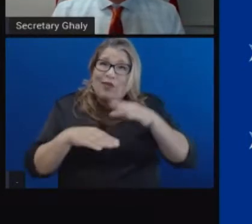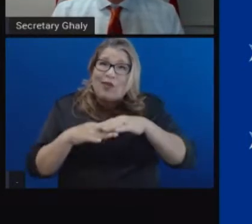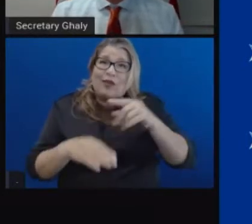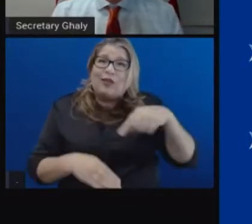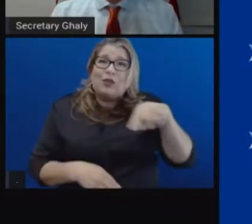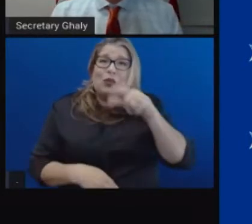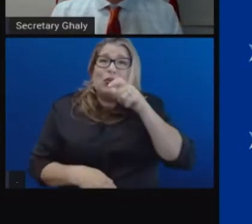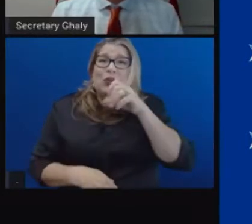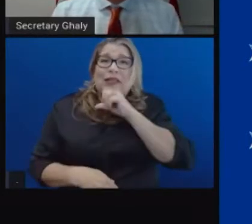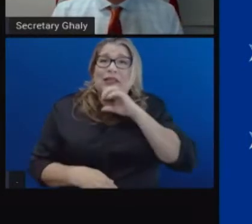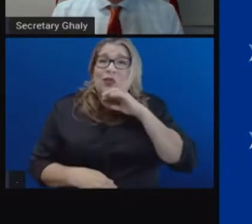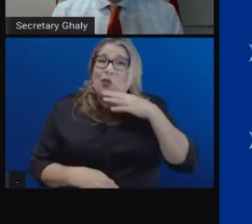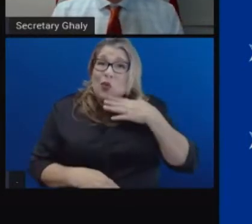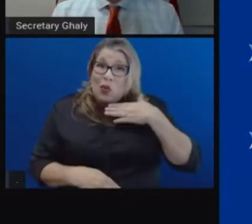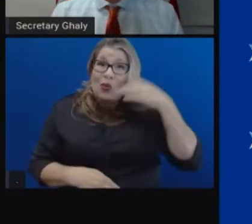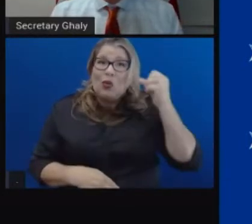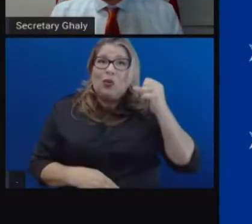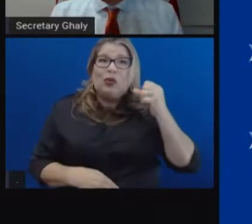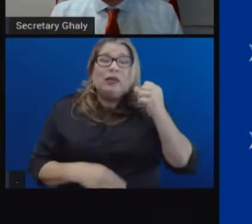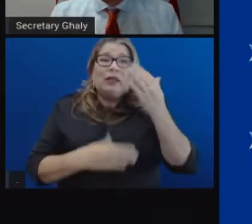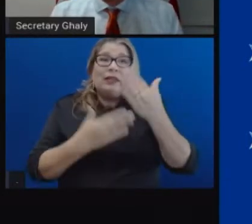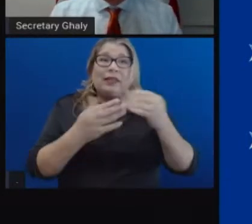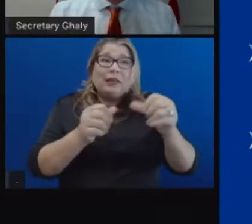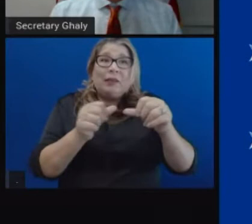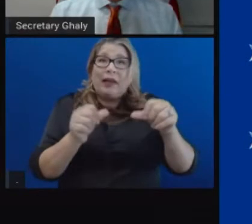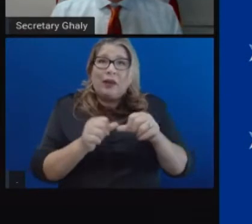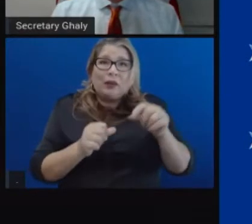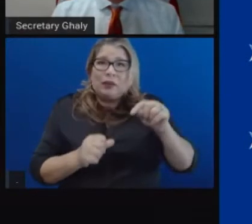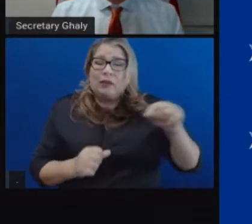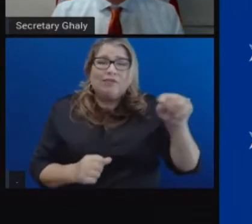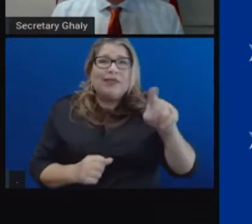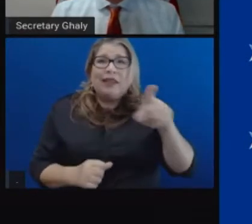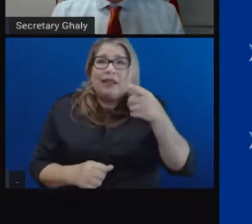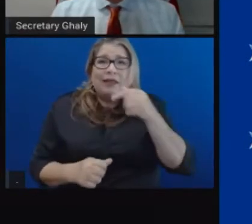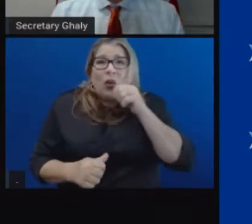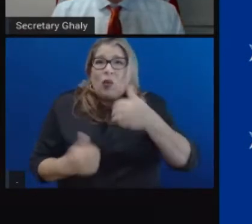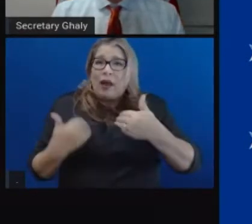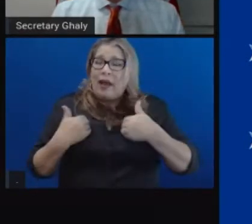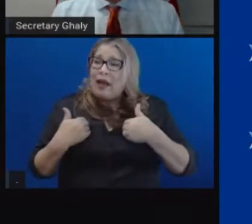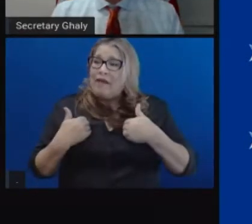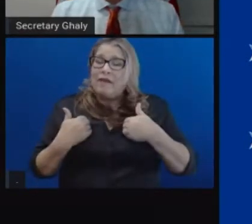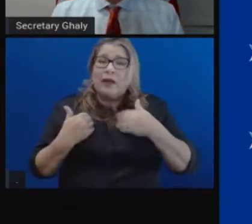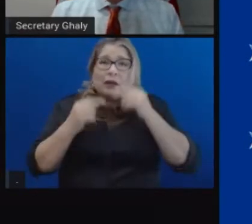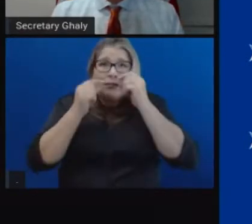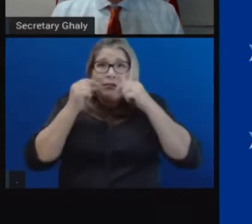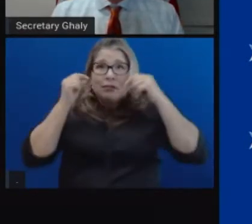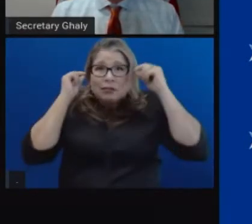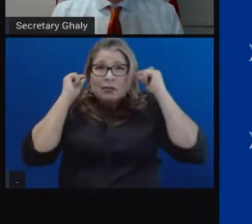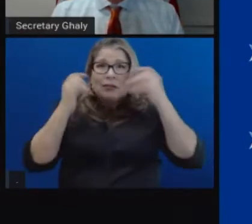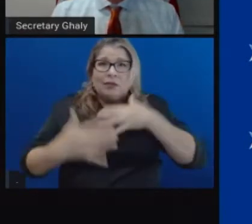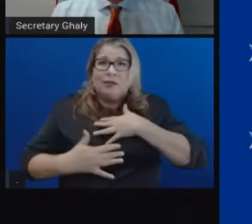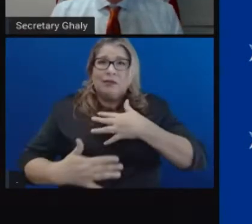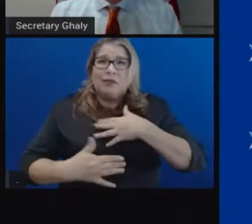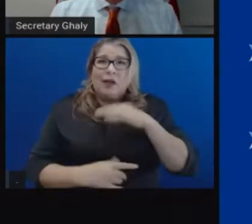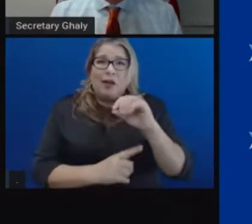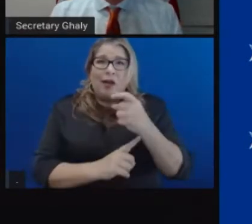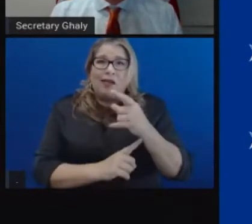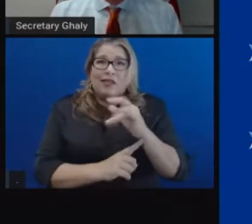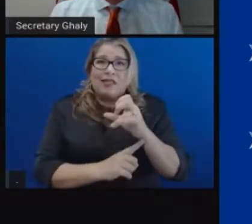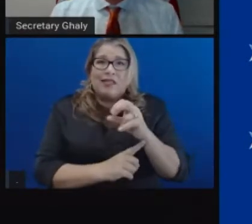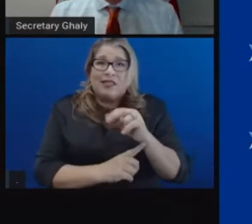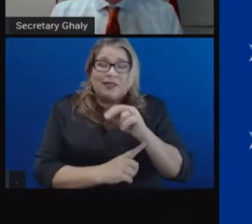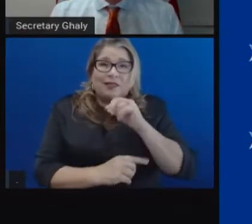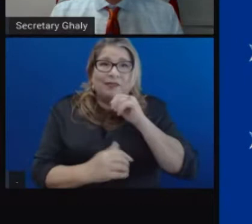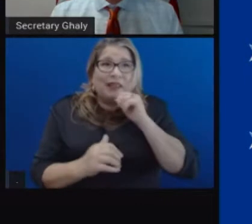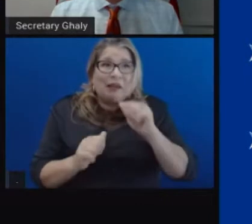have the capacity to deliver support like oxygen and some lower intensity, but